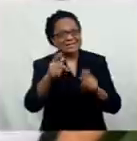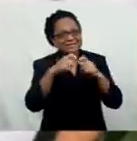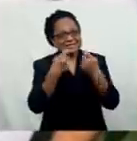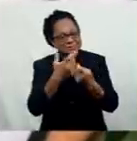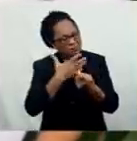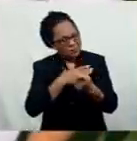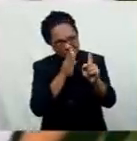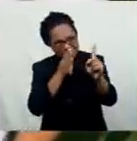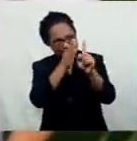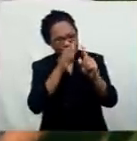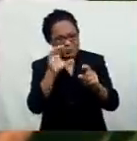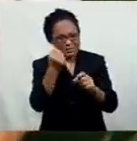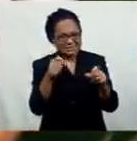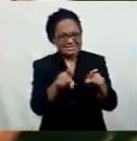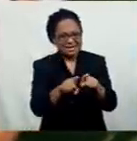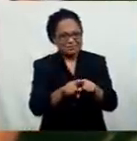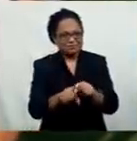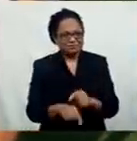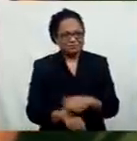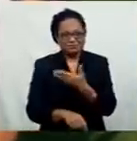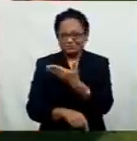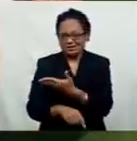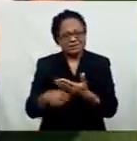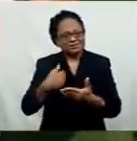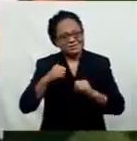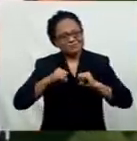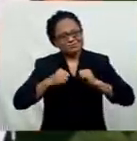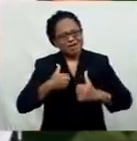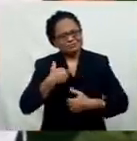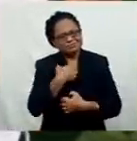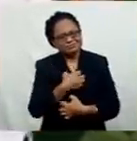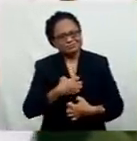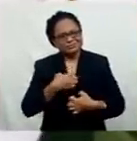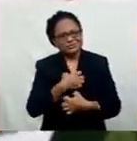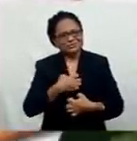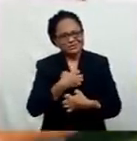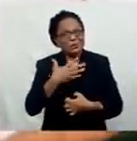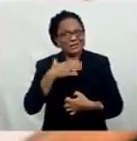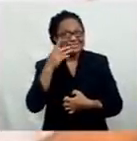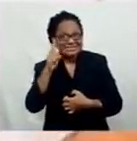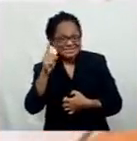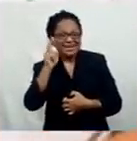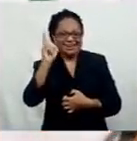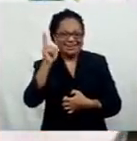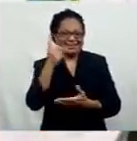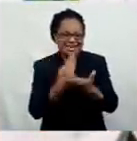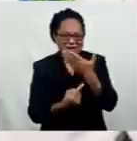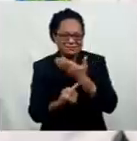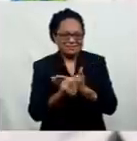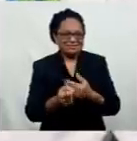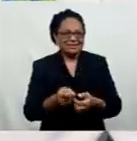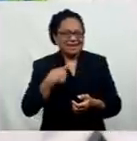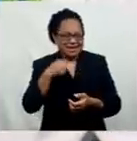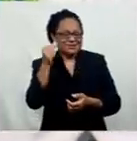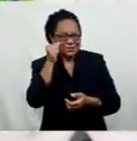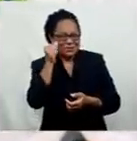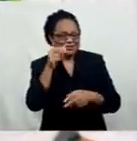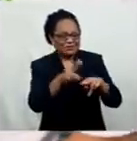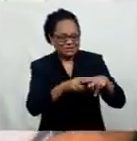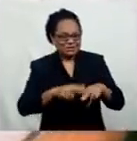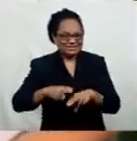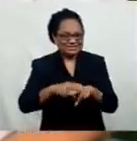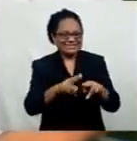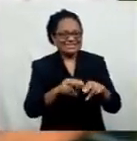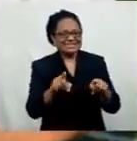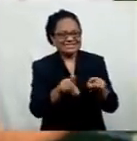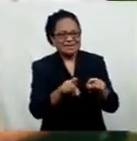Yeah, it's proud, emotional, yeah. And you know, young boys and what happened in Fiji. Yeah. But it makes